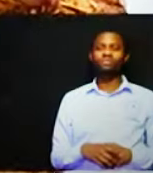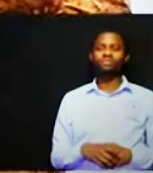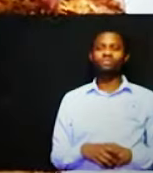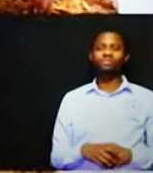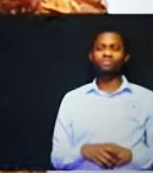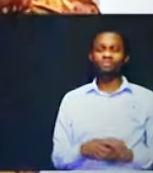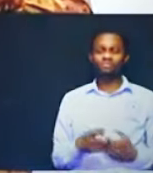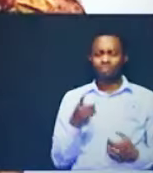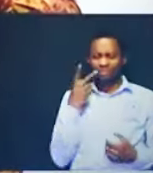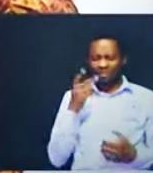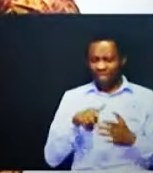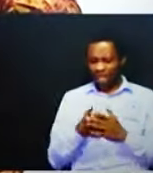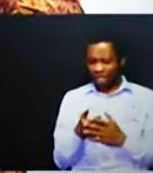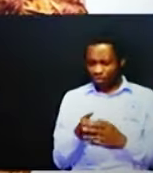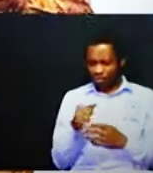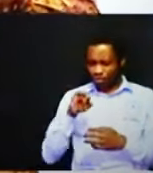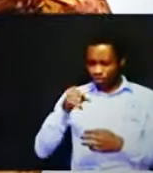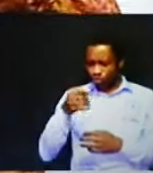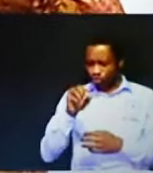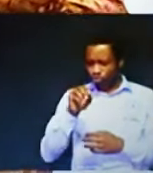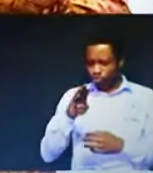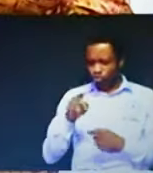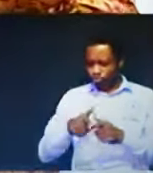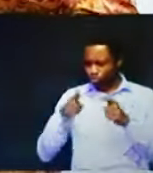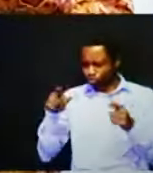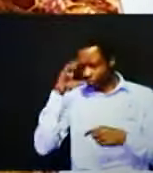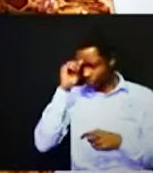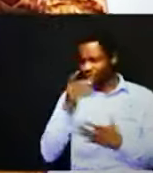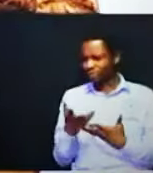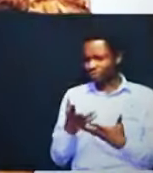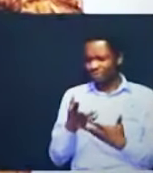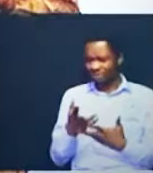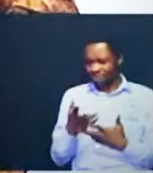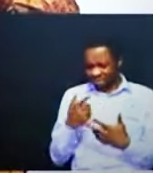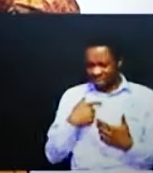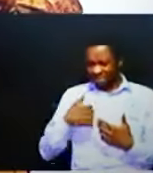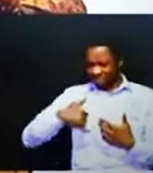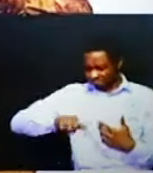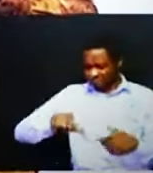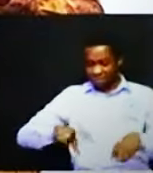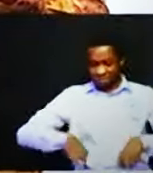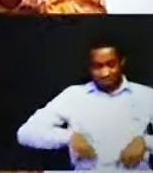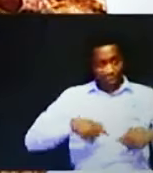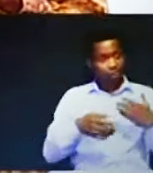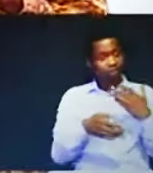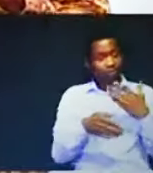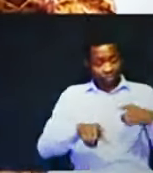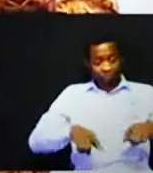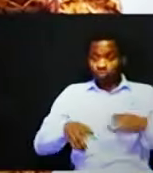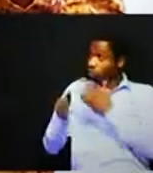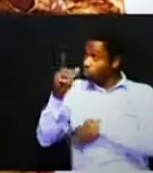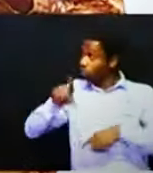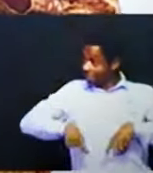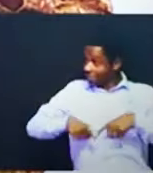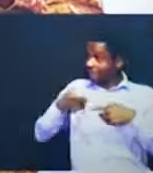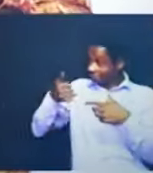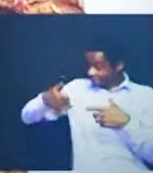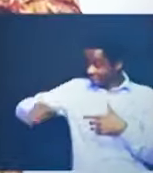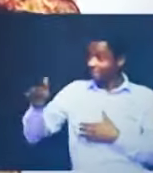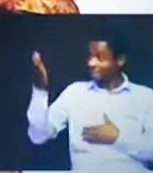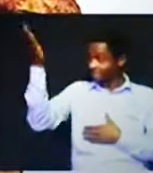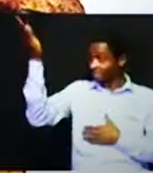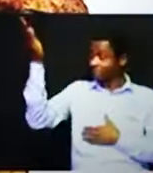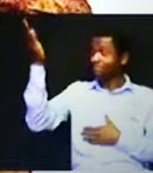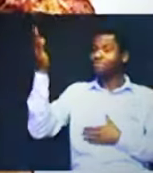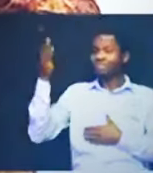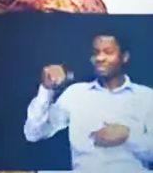See how he was a great man. Won ni enti anu oyi nipa kese e. He says as long as God lives. Ose se urade ti asie. As long as